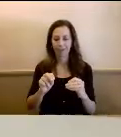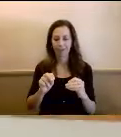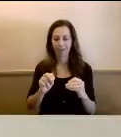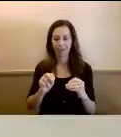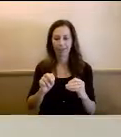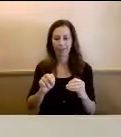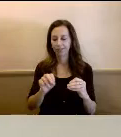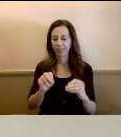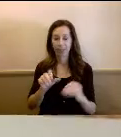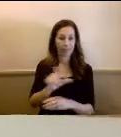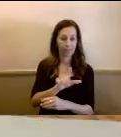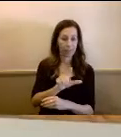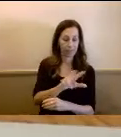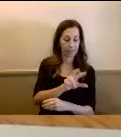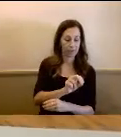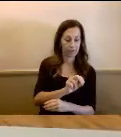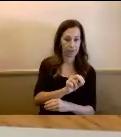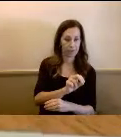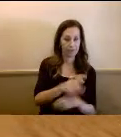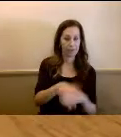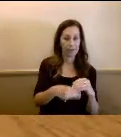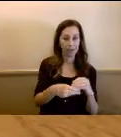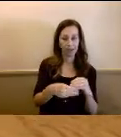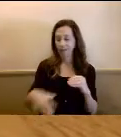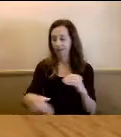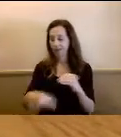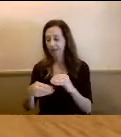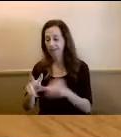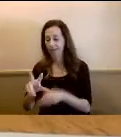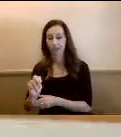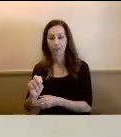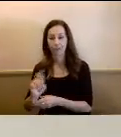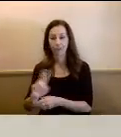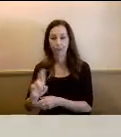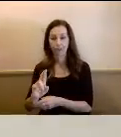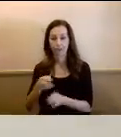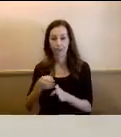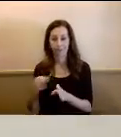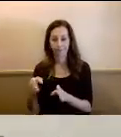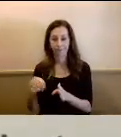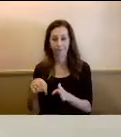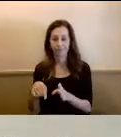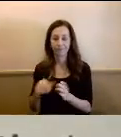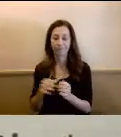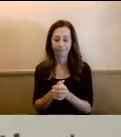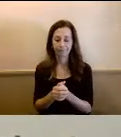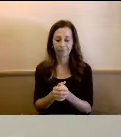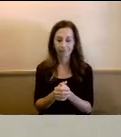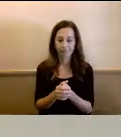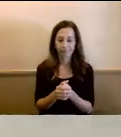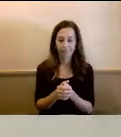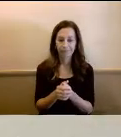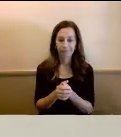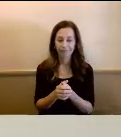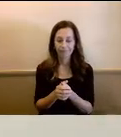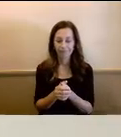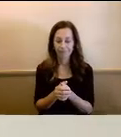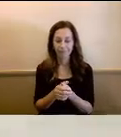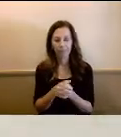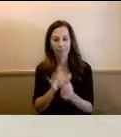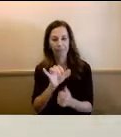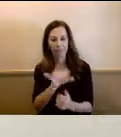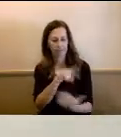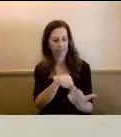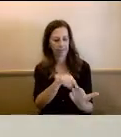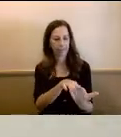to the left side of the equal sign, and we're going to add 30 to the right side of the equal sign.